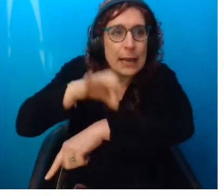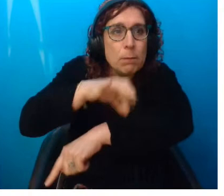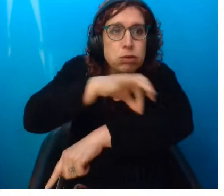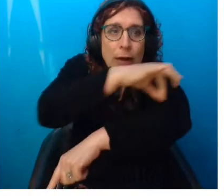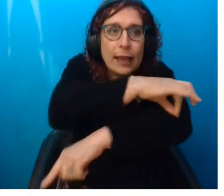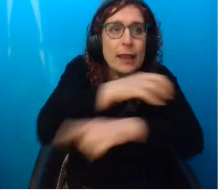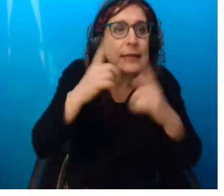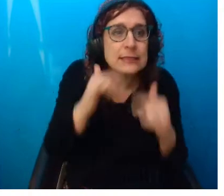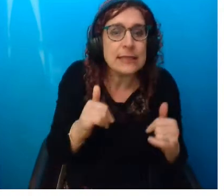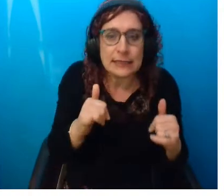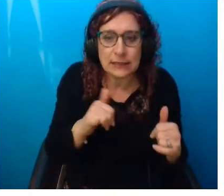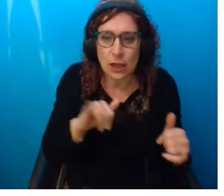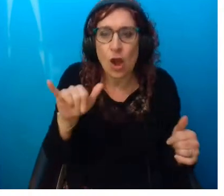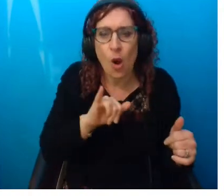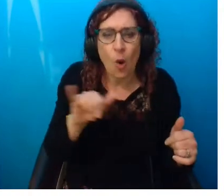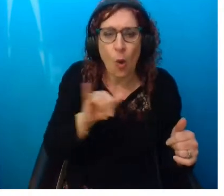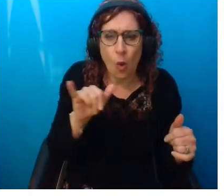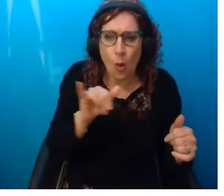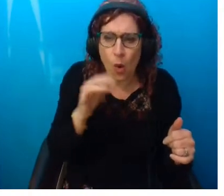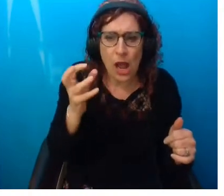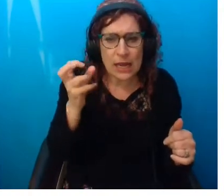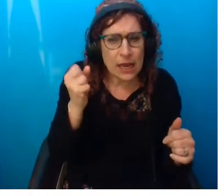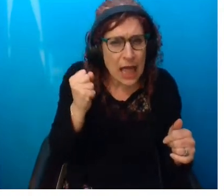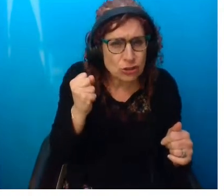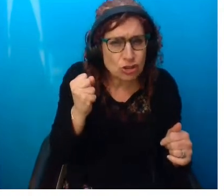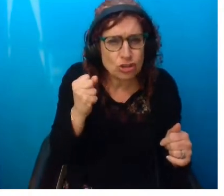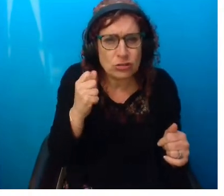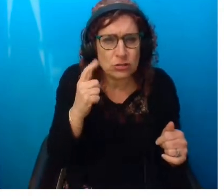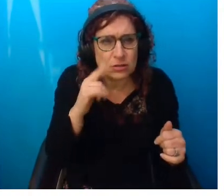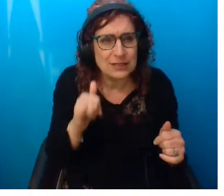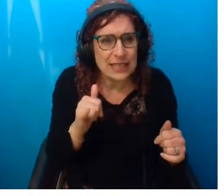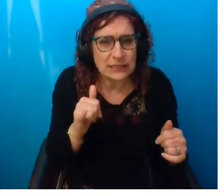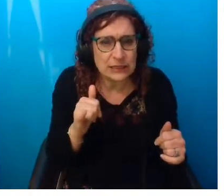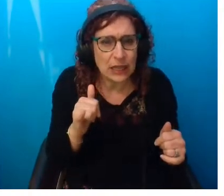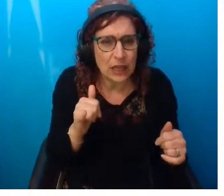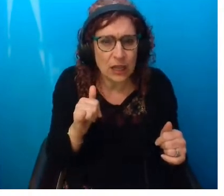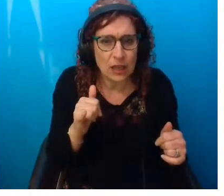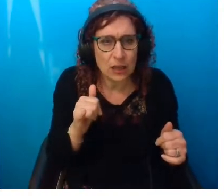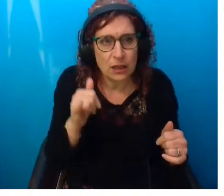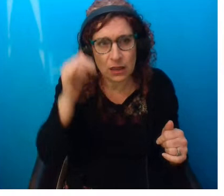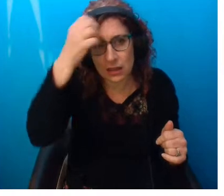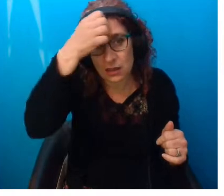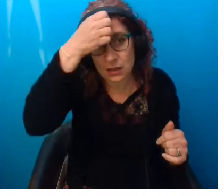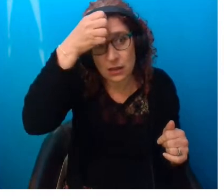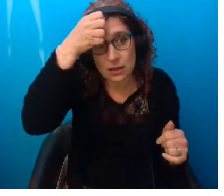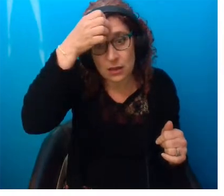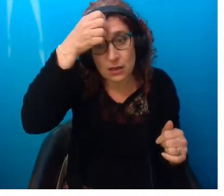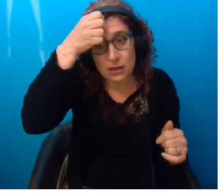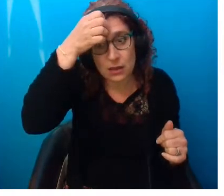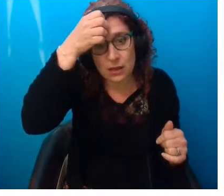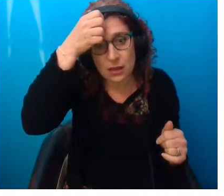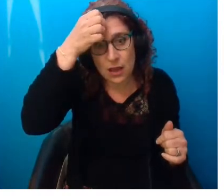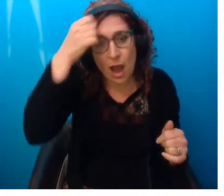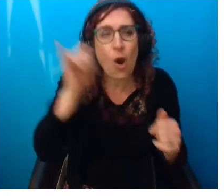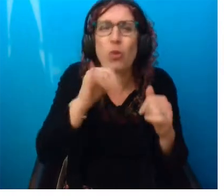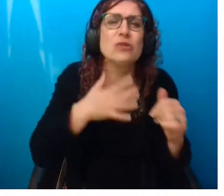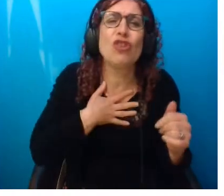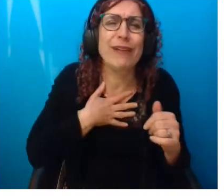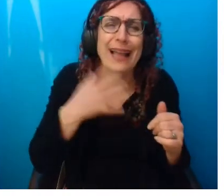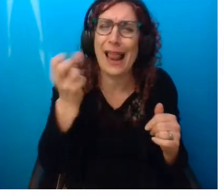patch testing in a patient with eczema, and why? So for generalized eczema, we do